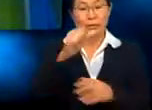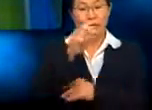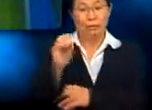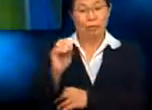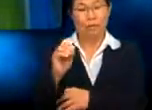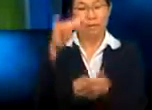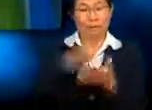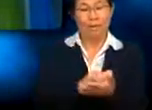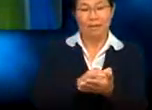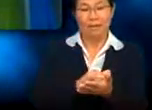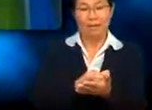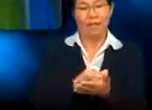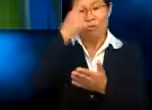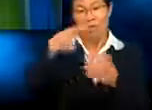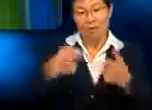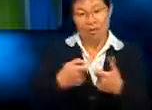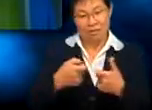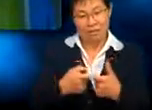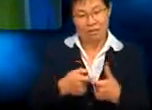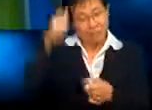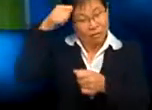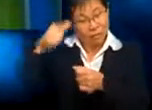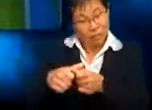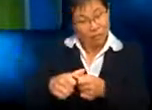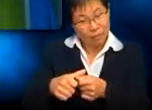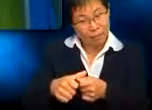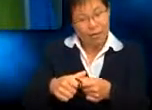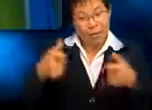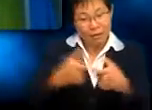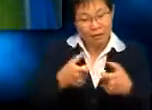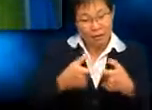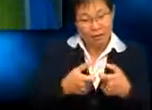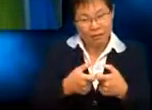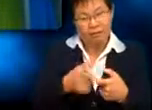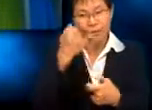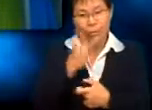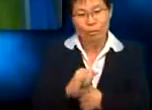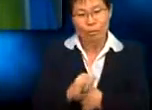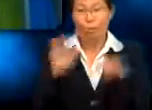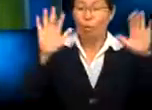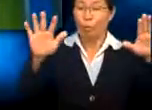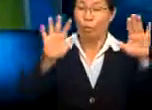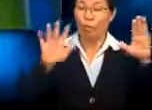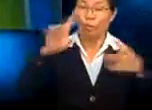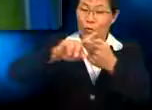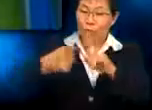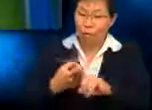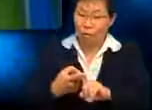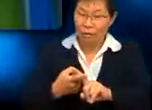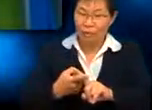So, that's it for electricity. Remember, electricity is a wonderful